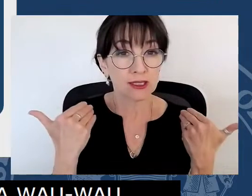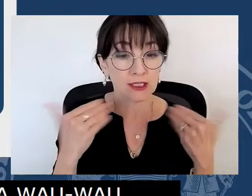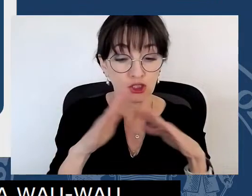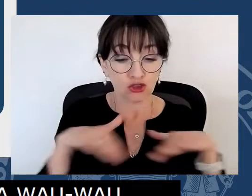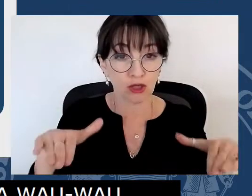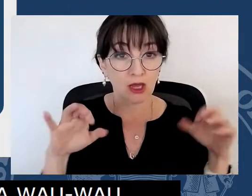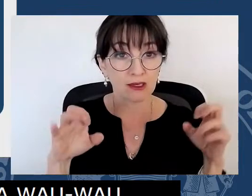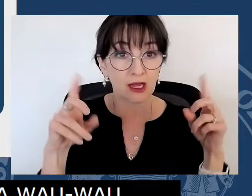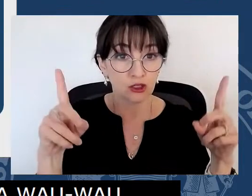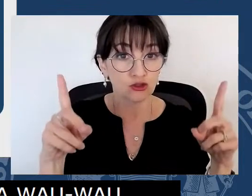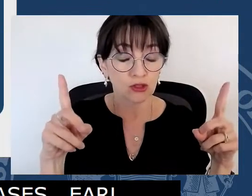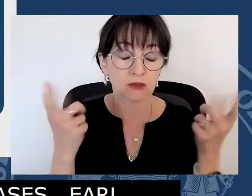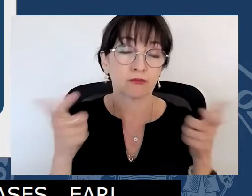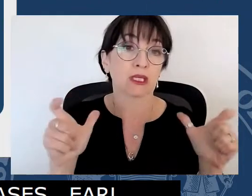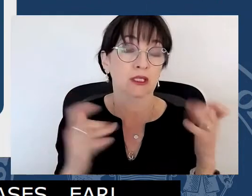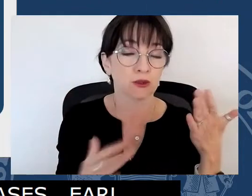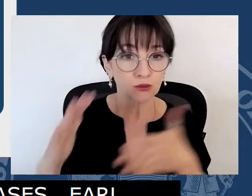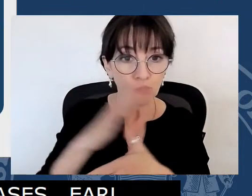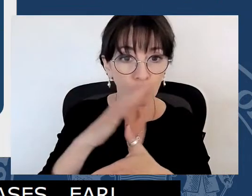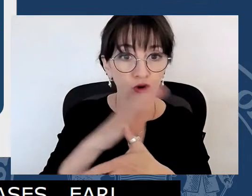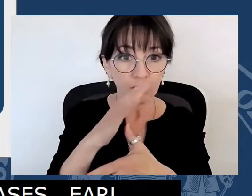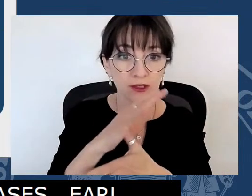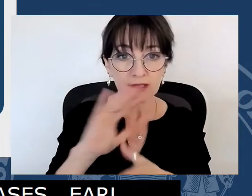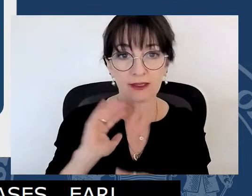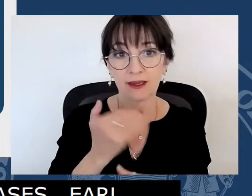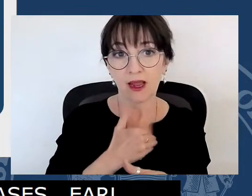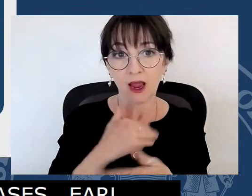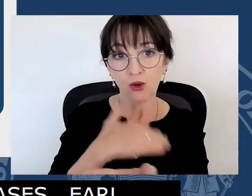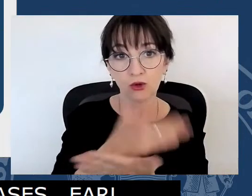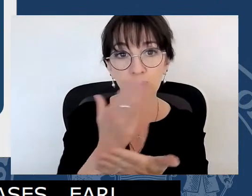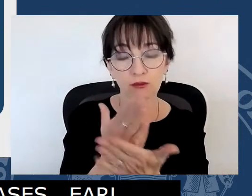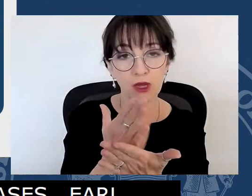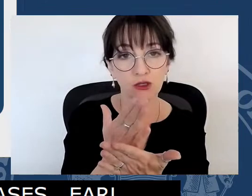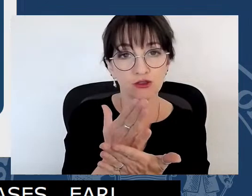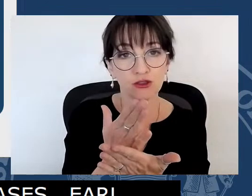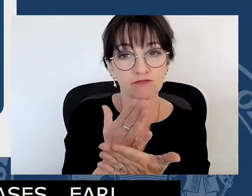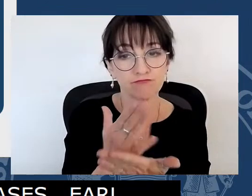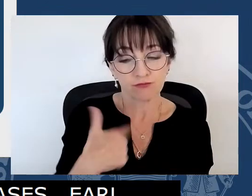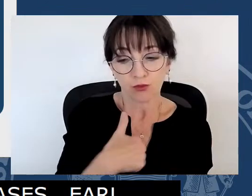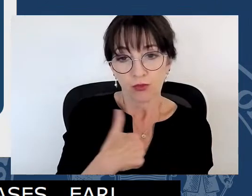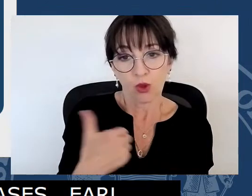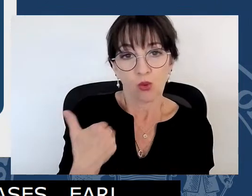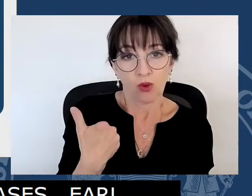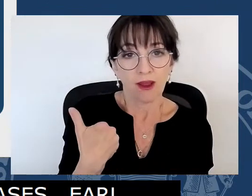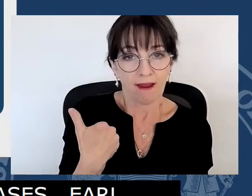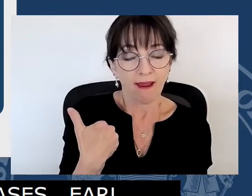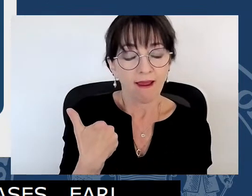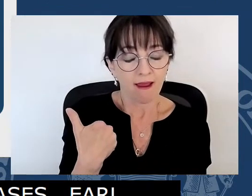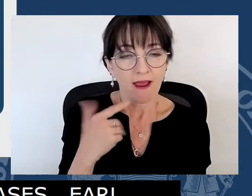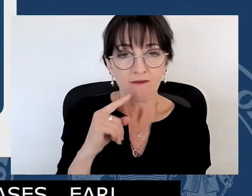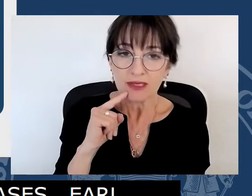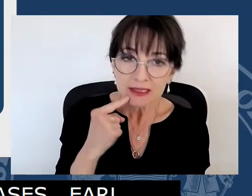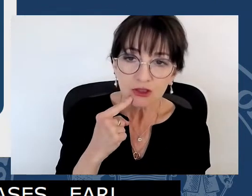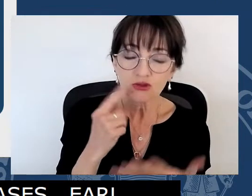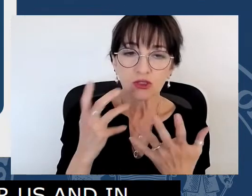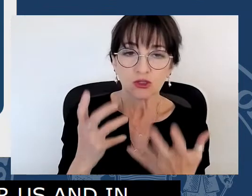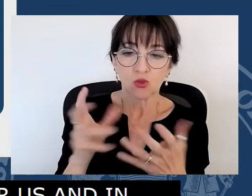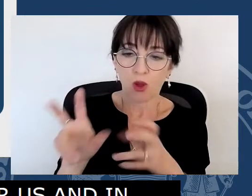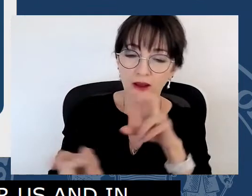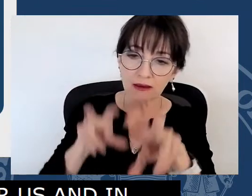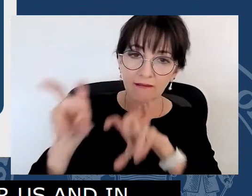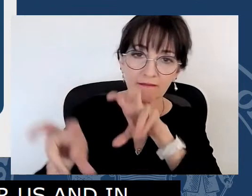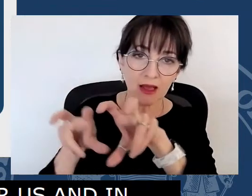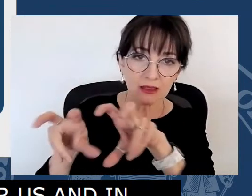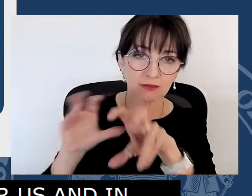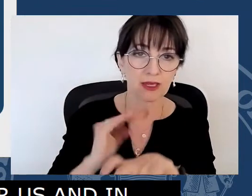big priority for us, and in this budget we have a significant investment to add to the investment the state is already